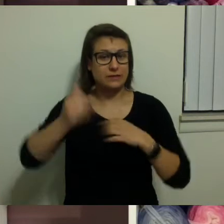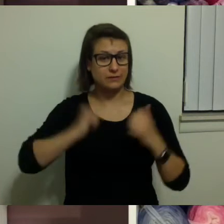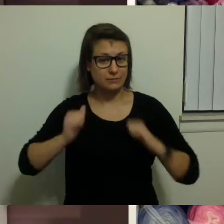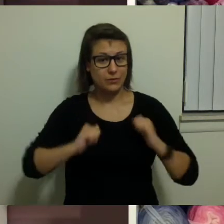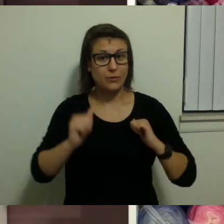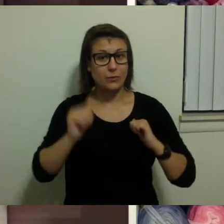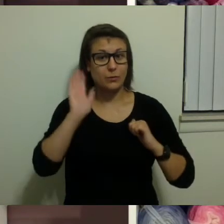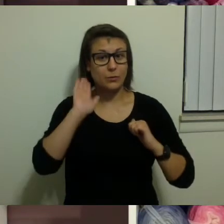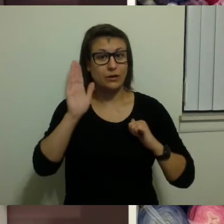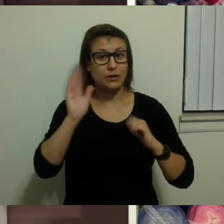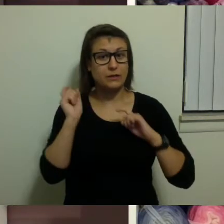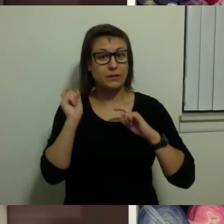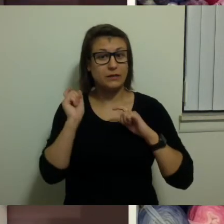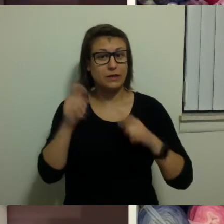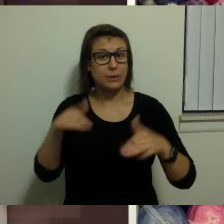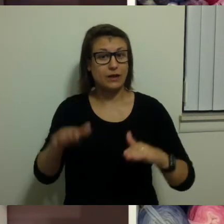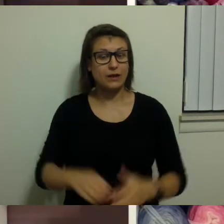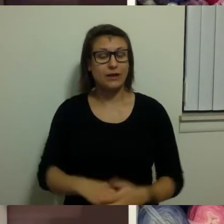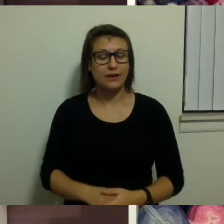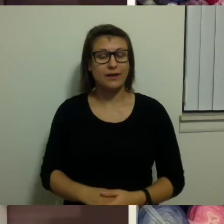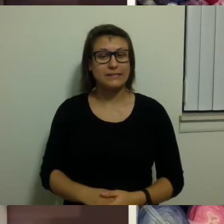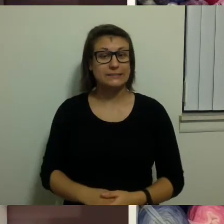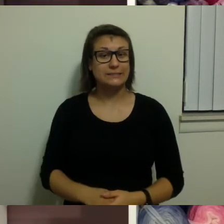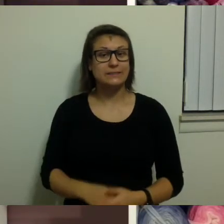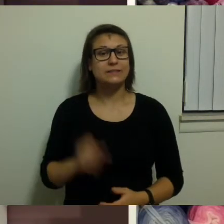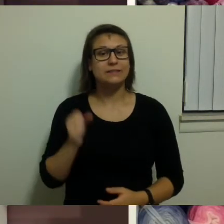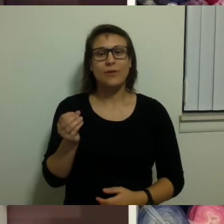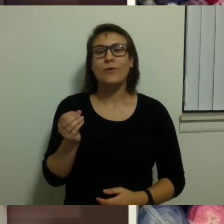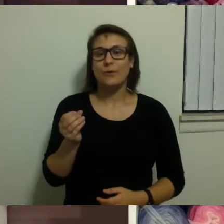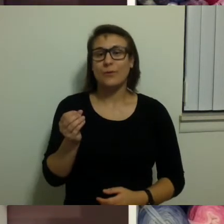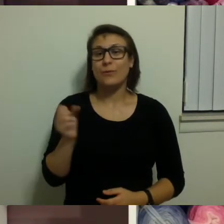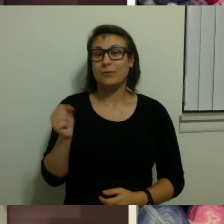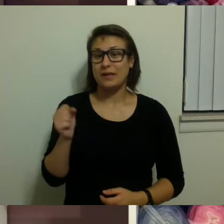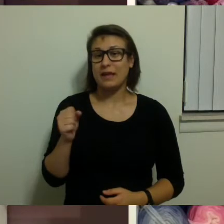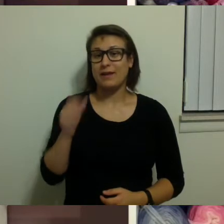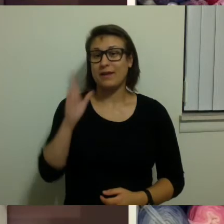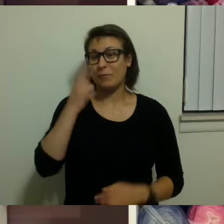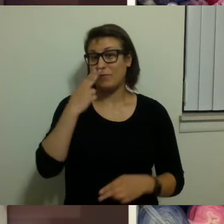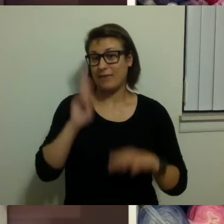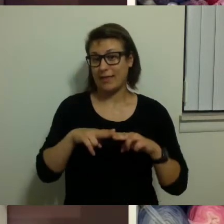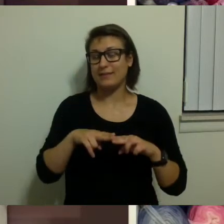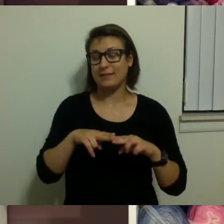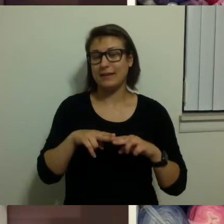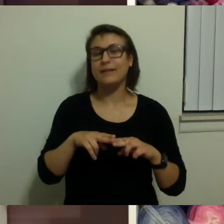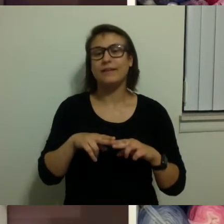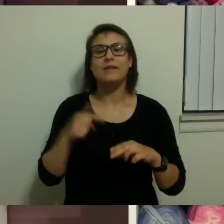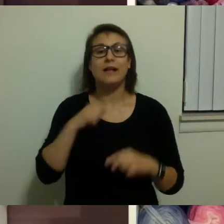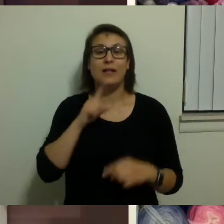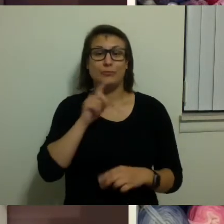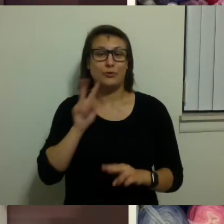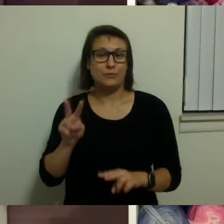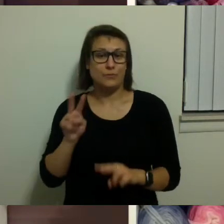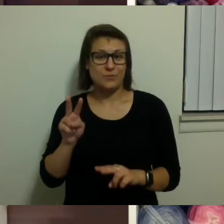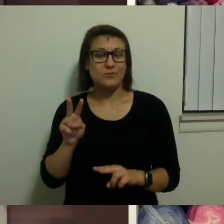a giveaway. So, yeah, that'll be fun. I'm really looking